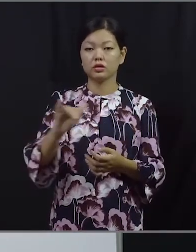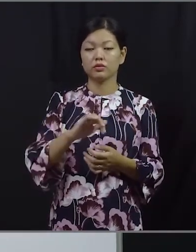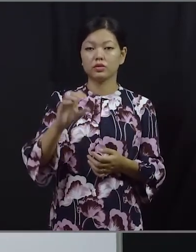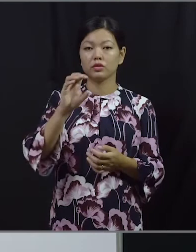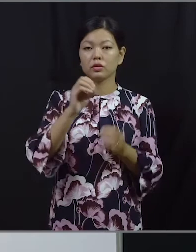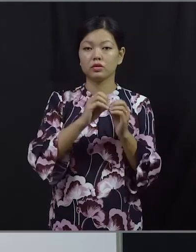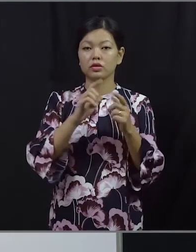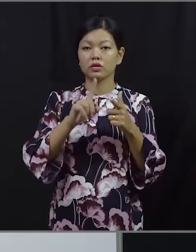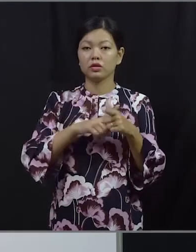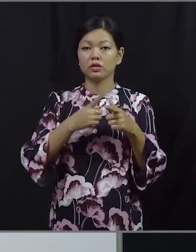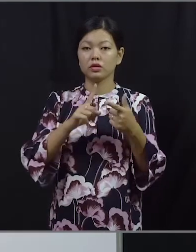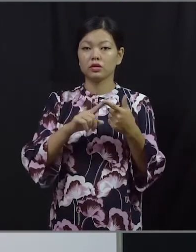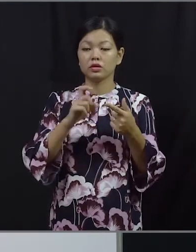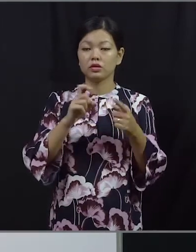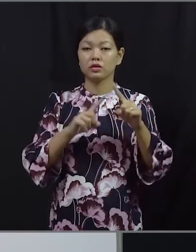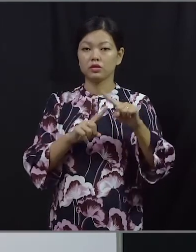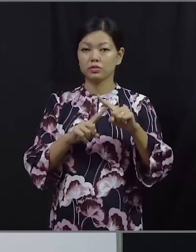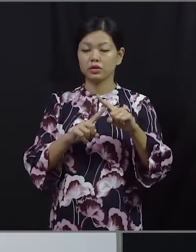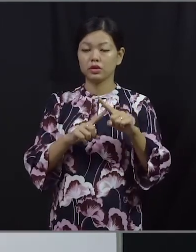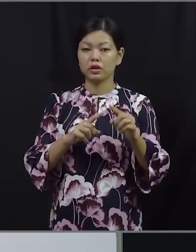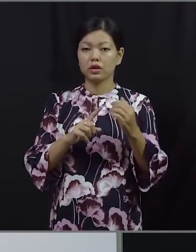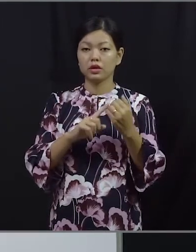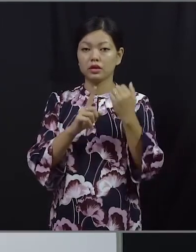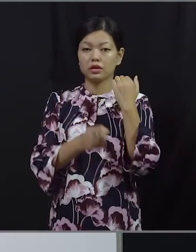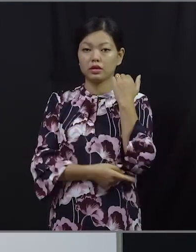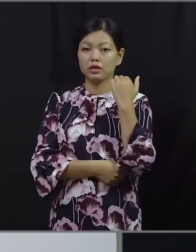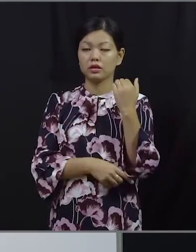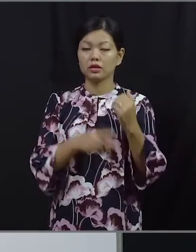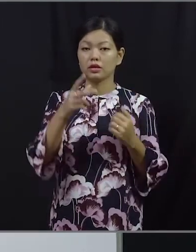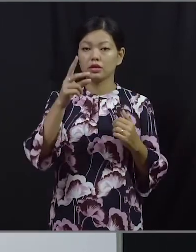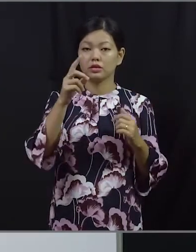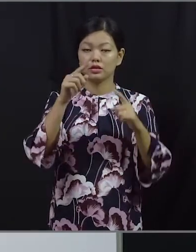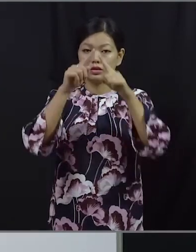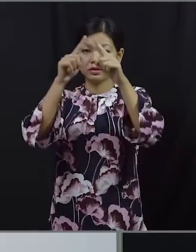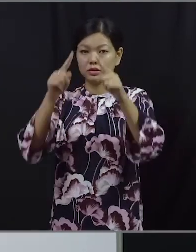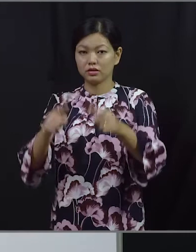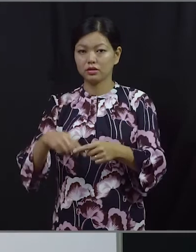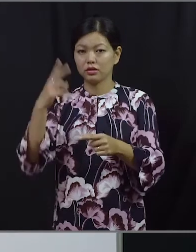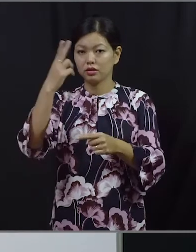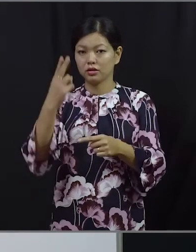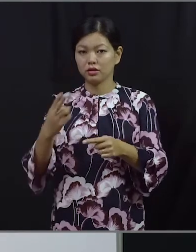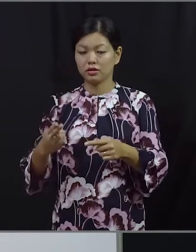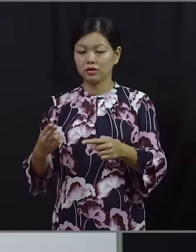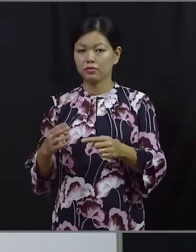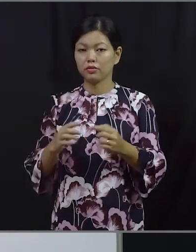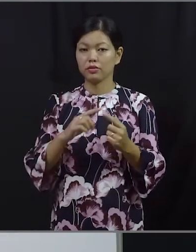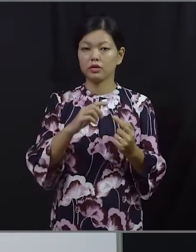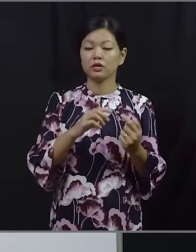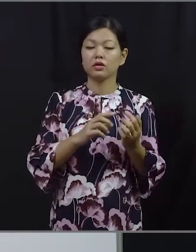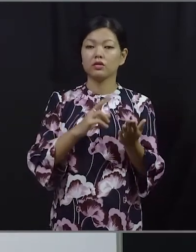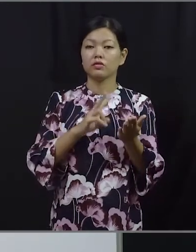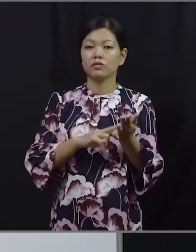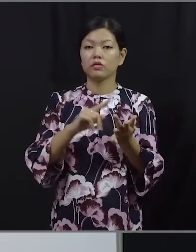Erect. So, this is virtual. Okay. Let me do a small construction here. This is small construction. I will take this